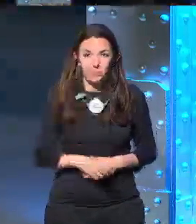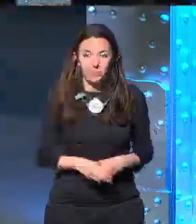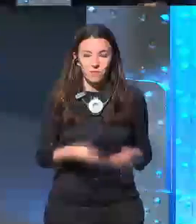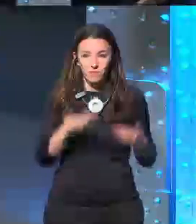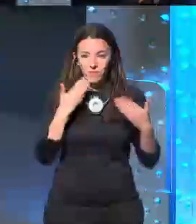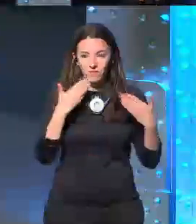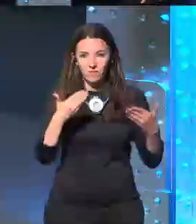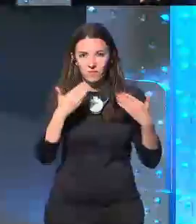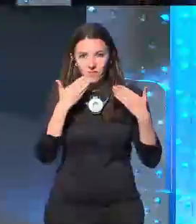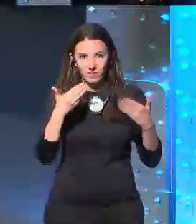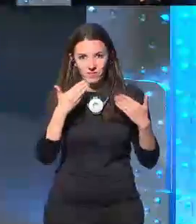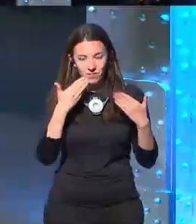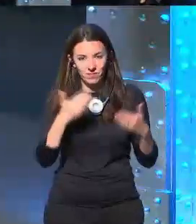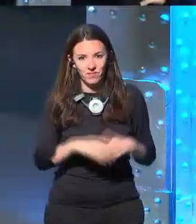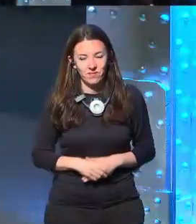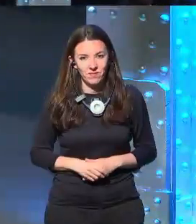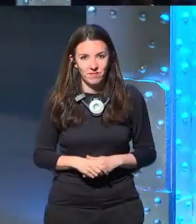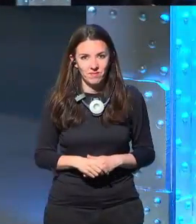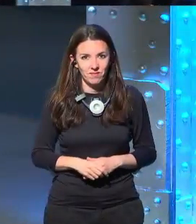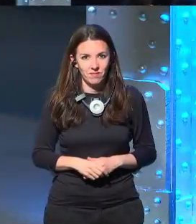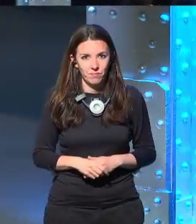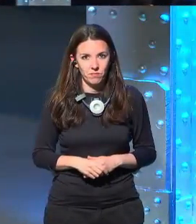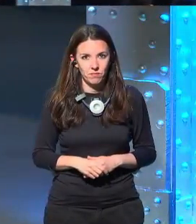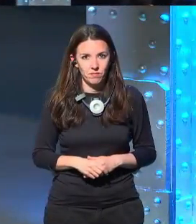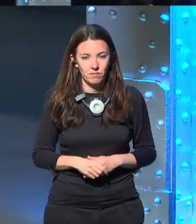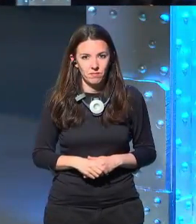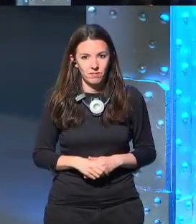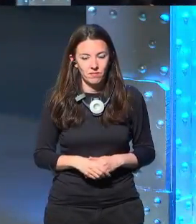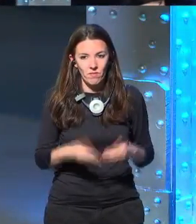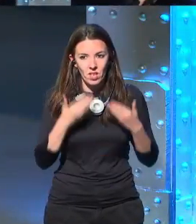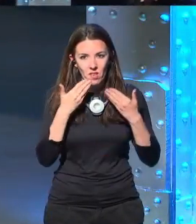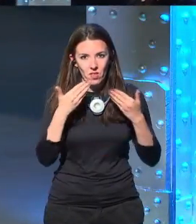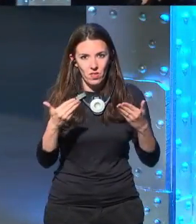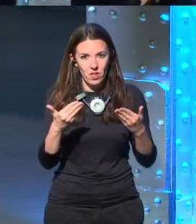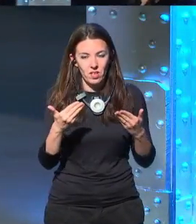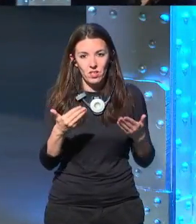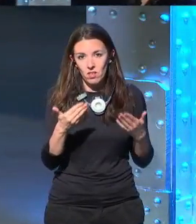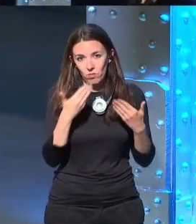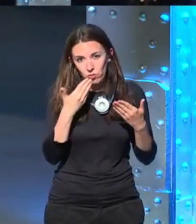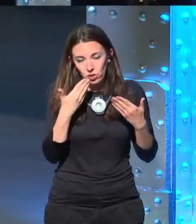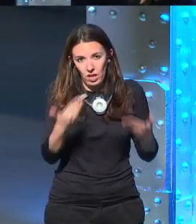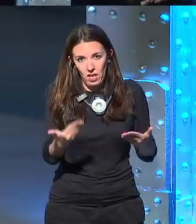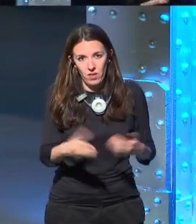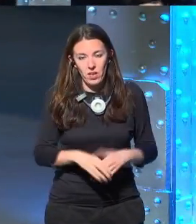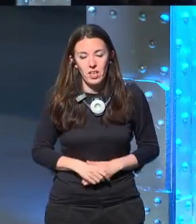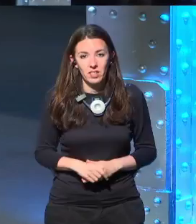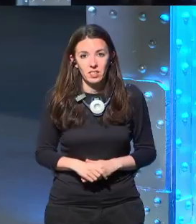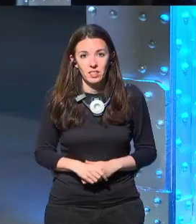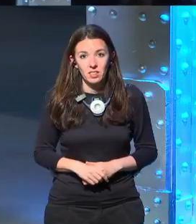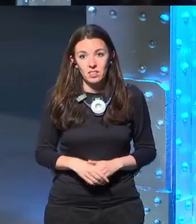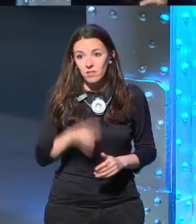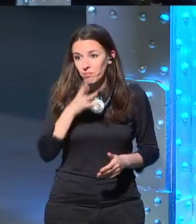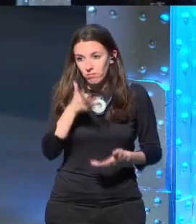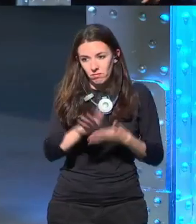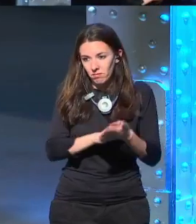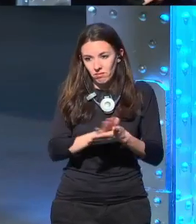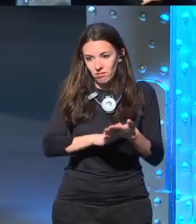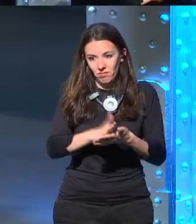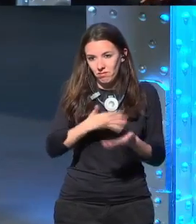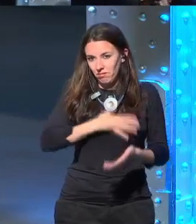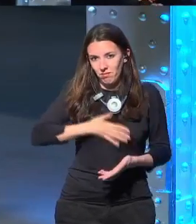Javier, you are far too kind, and that's why we love you. Thank you very much. And what Javier mentioned